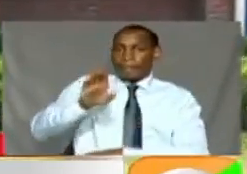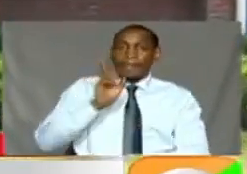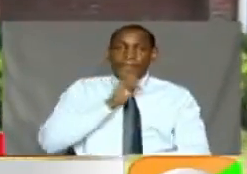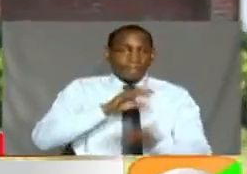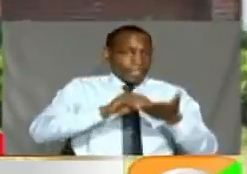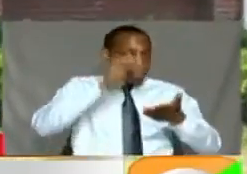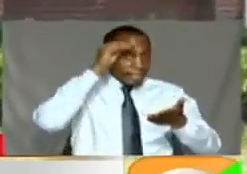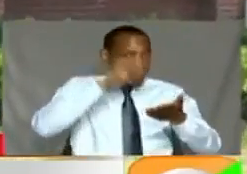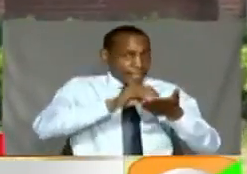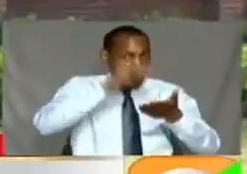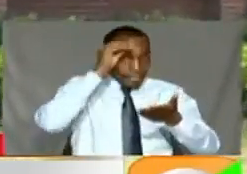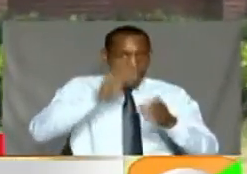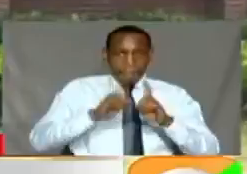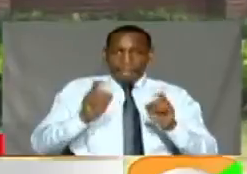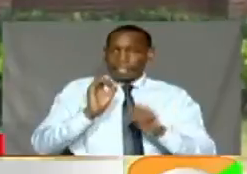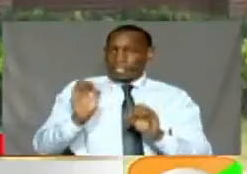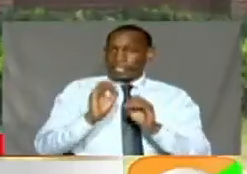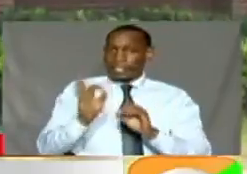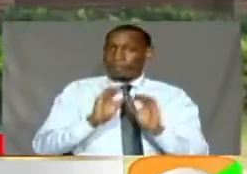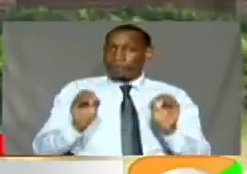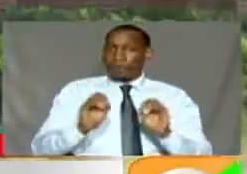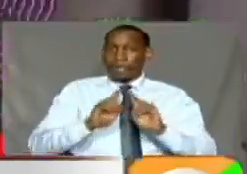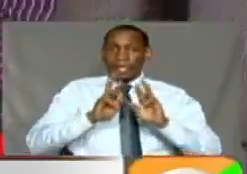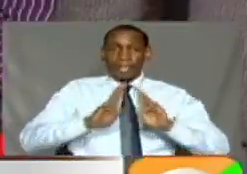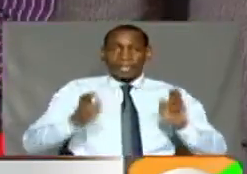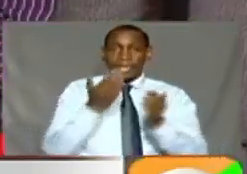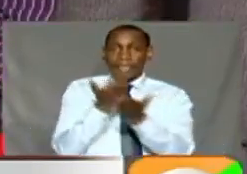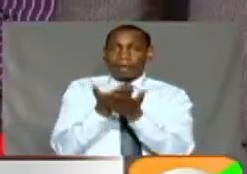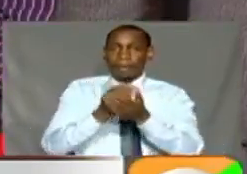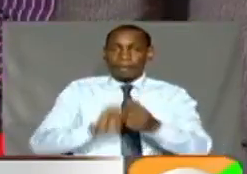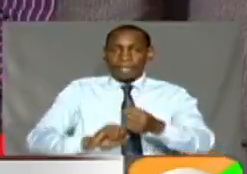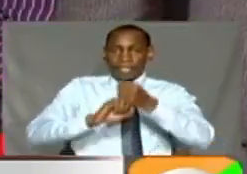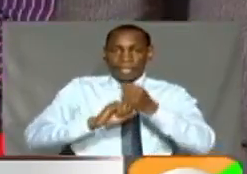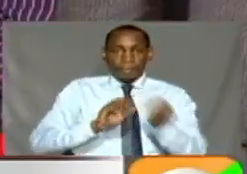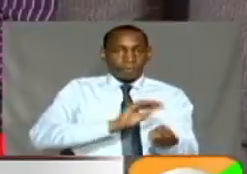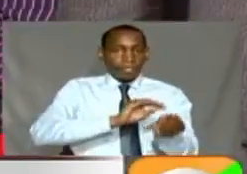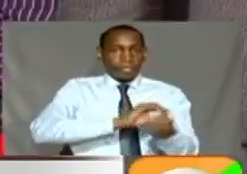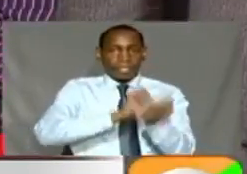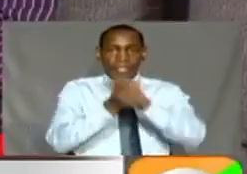his studies. But if not, he is ready to request a scholarship transfer